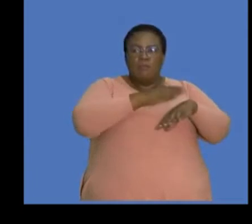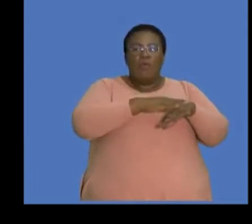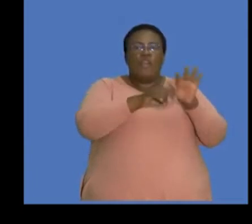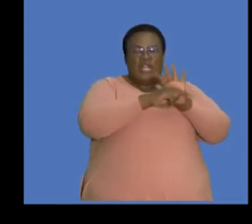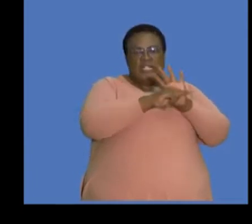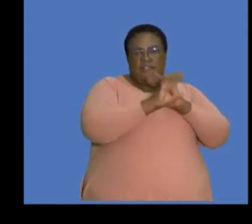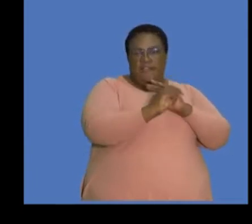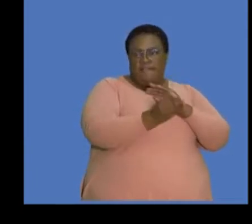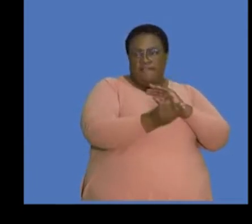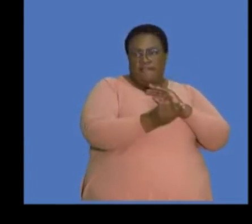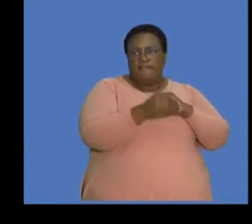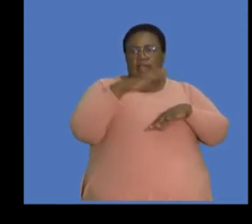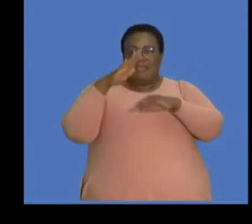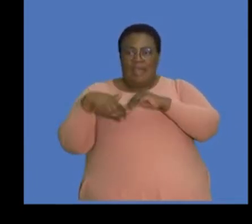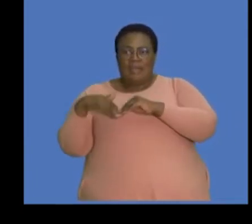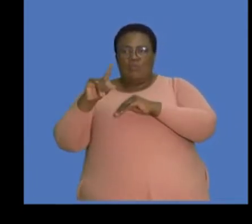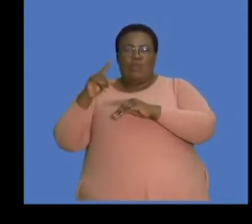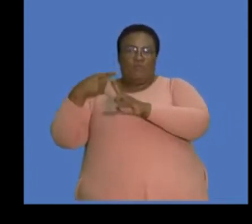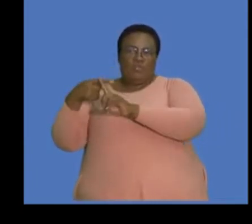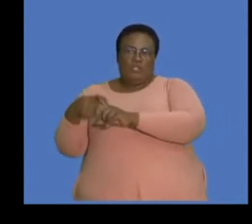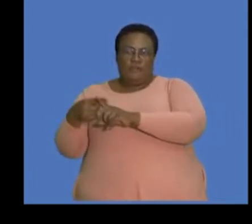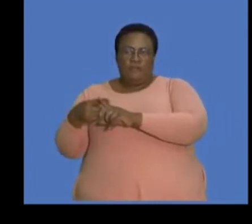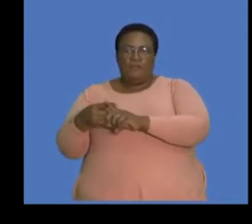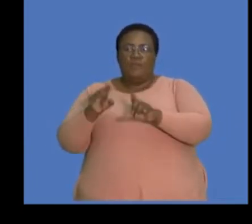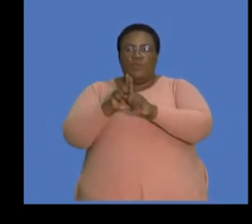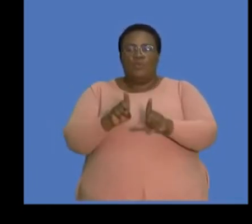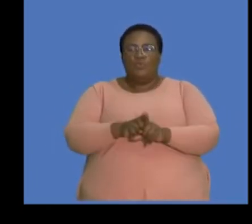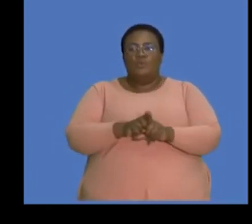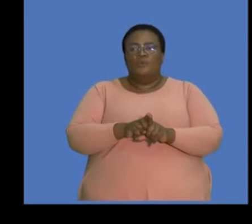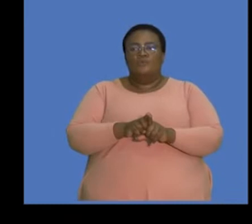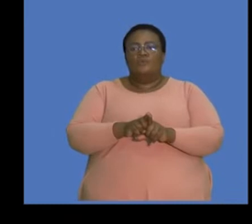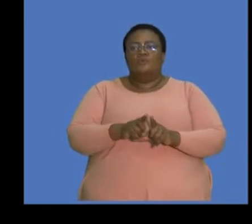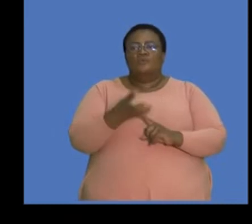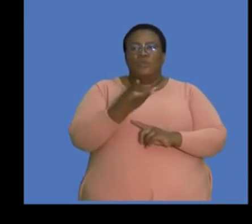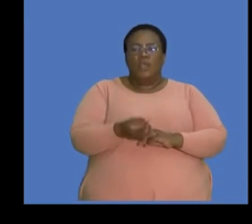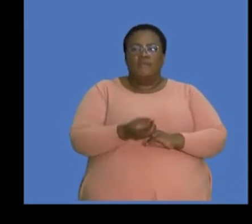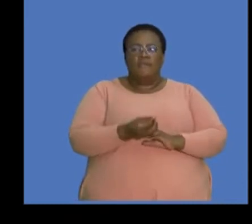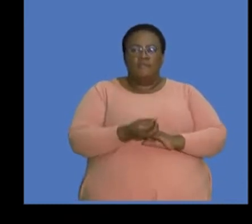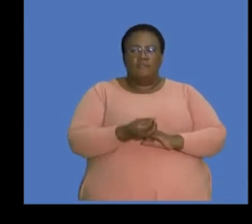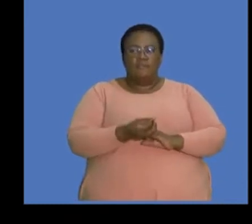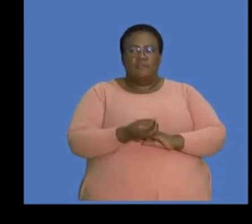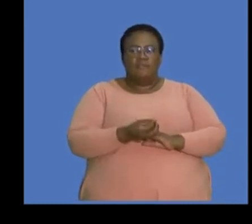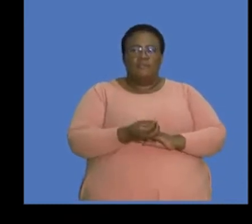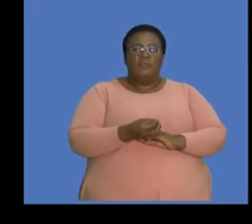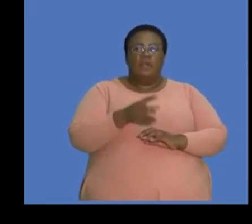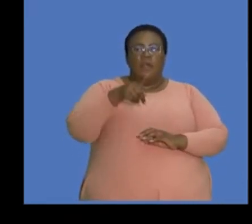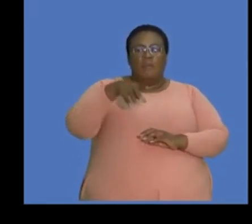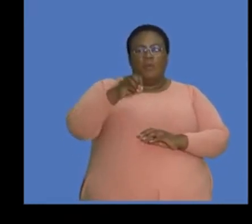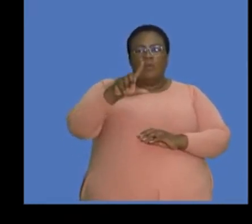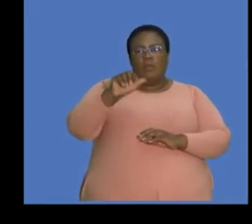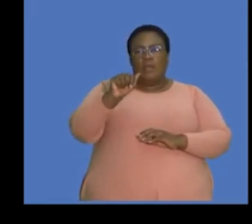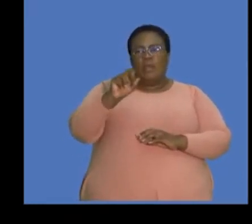is more negative charges than positive, right? And then also, on the other hand, we've got what is